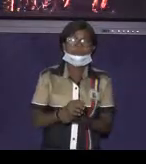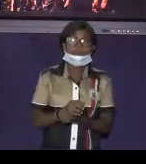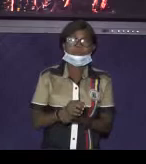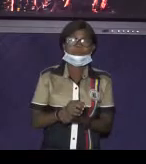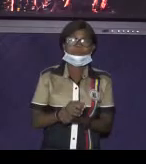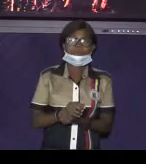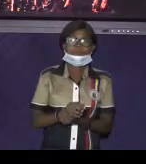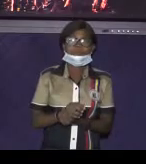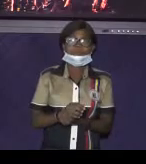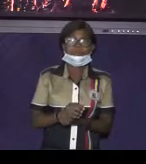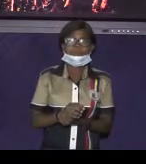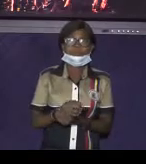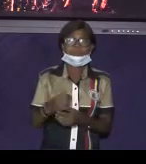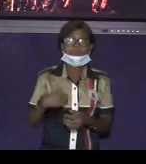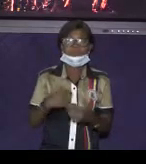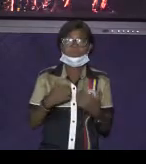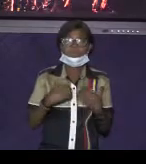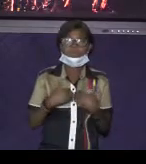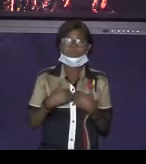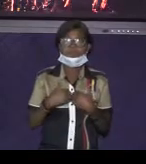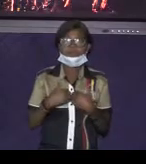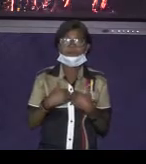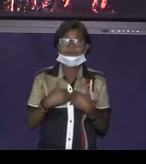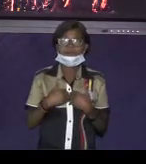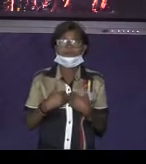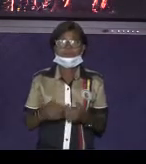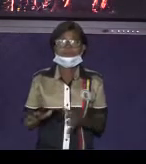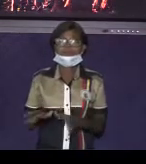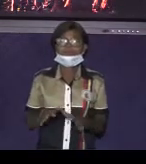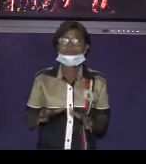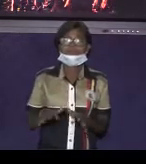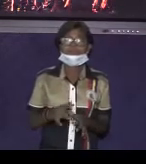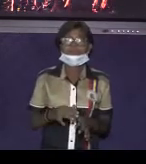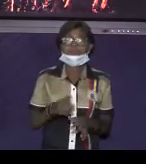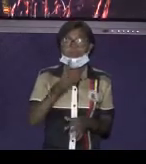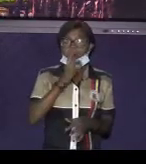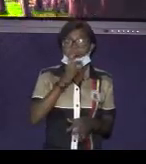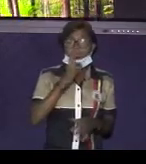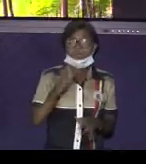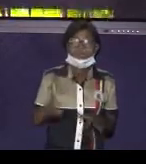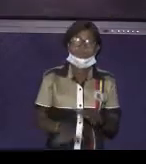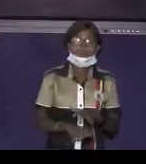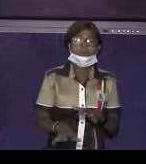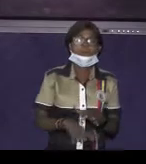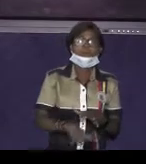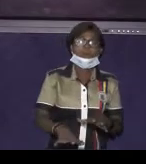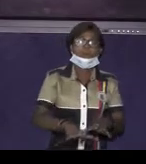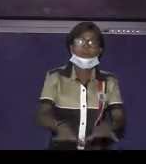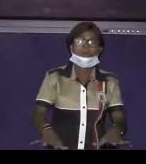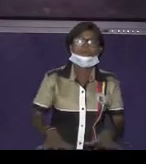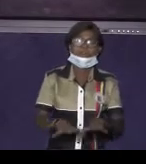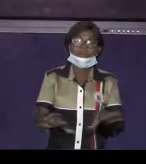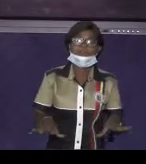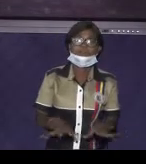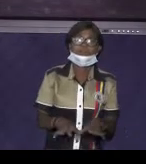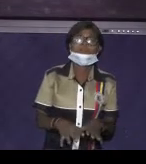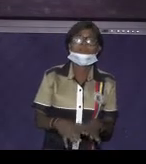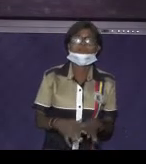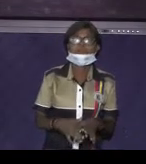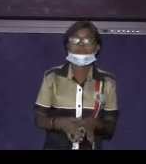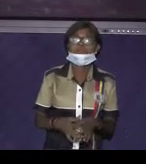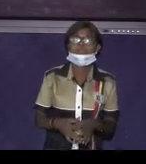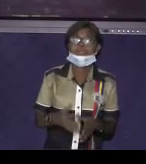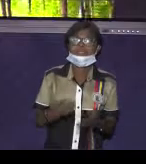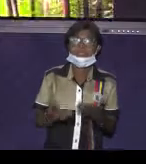of swamp. You know, we have the flow of water, either as